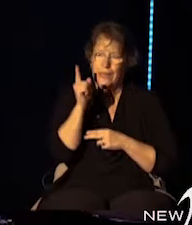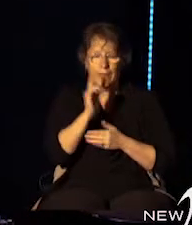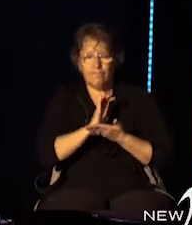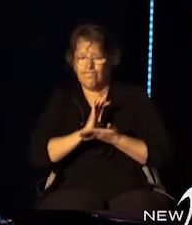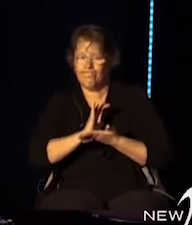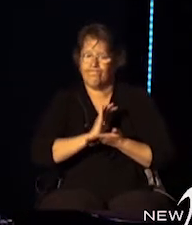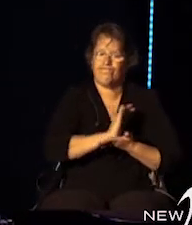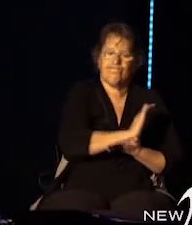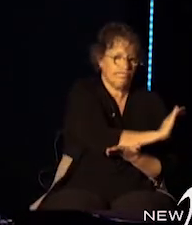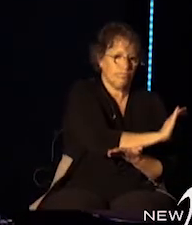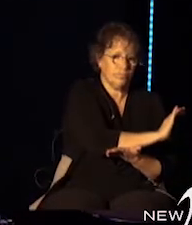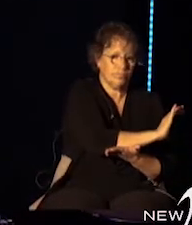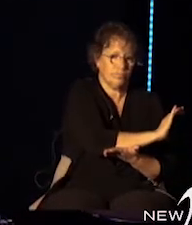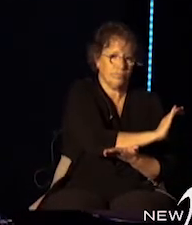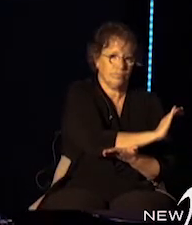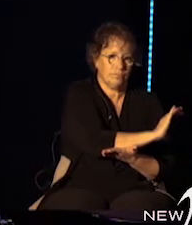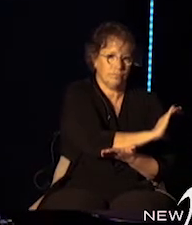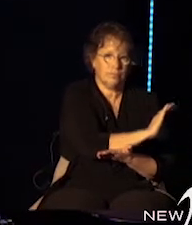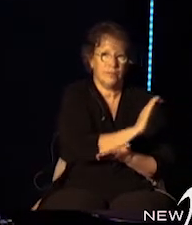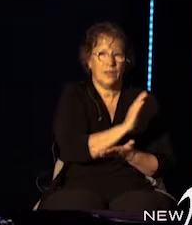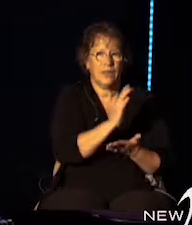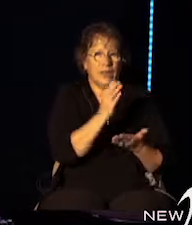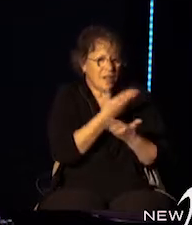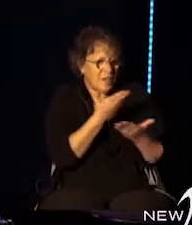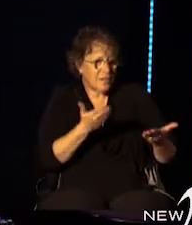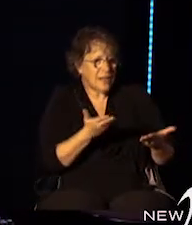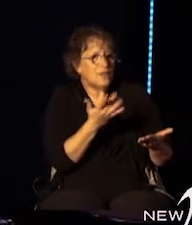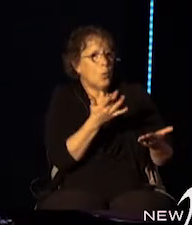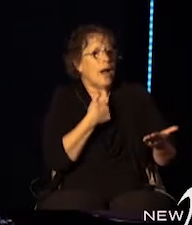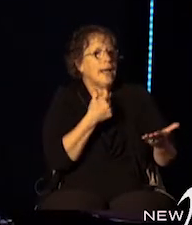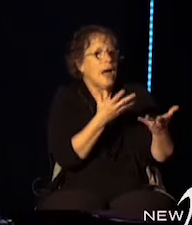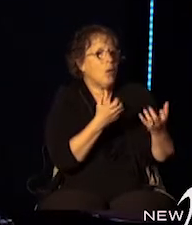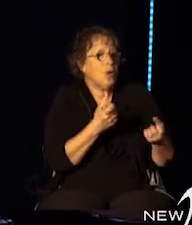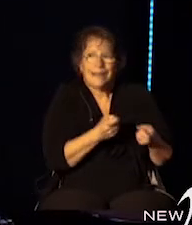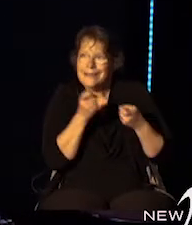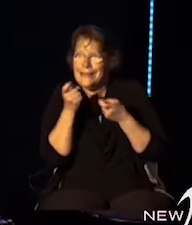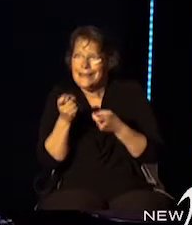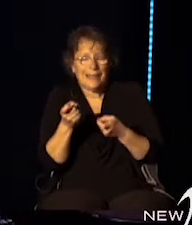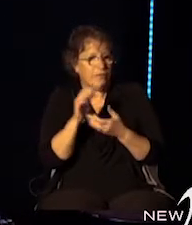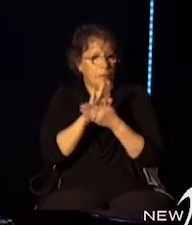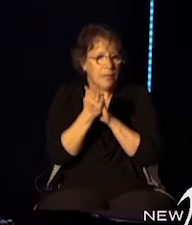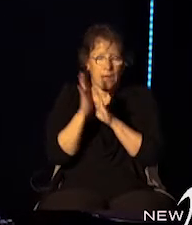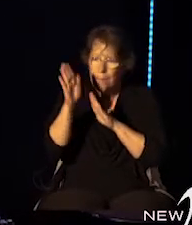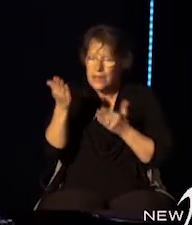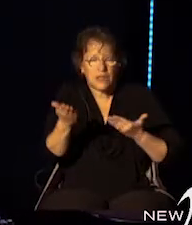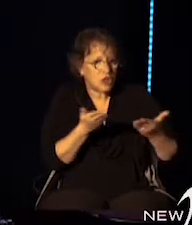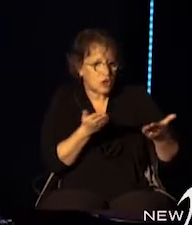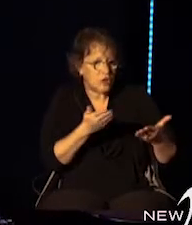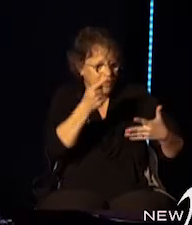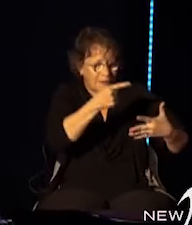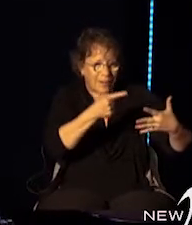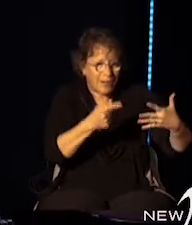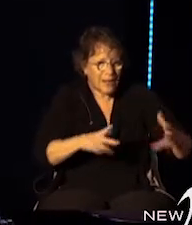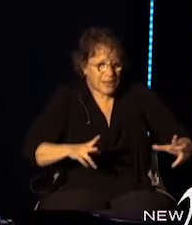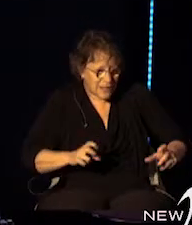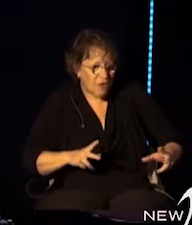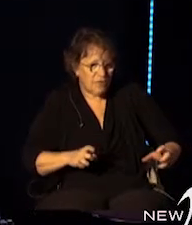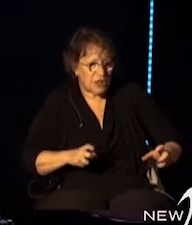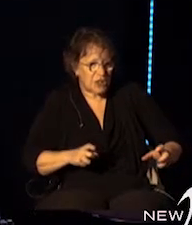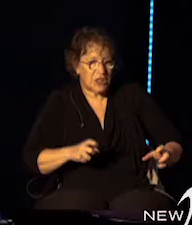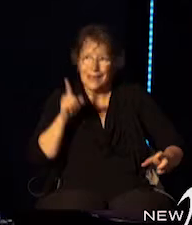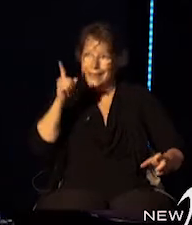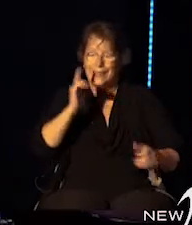for why I wanted to obey him, for why I wanted to give and be a servant of his. But in those